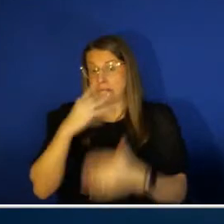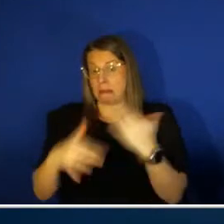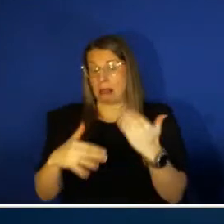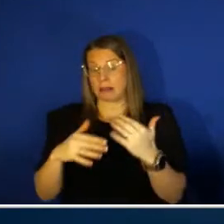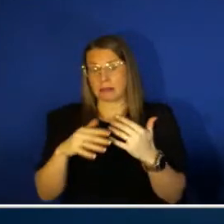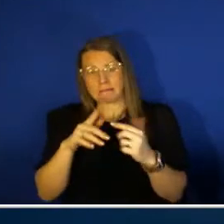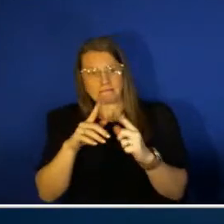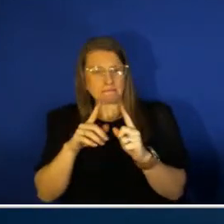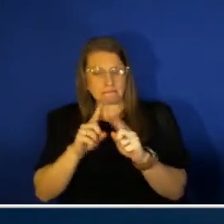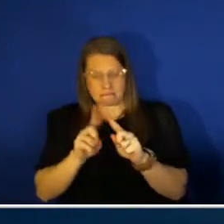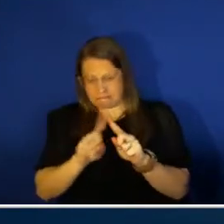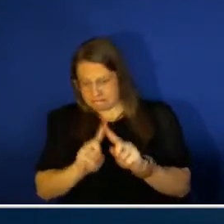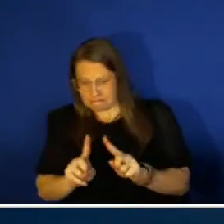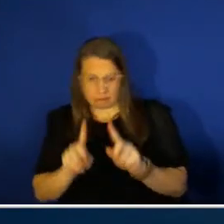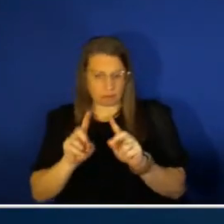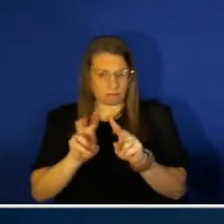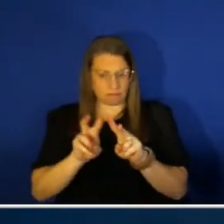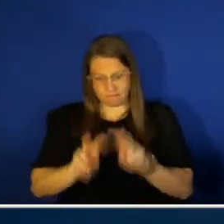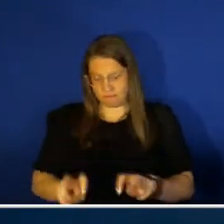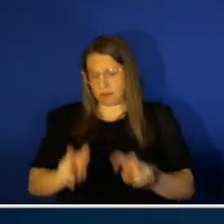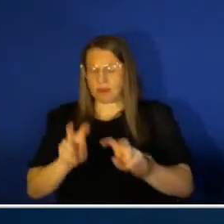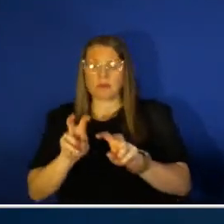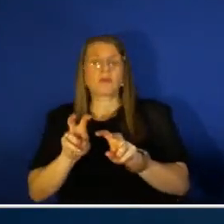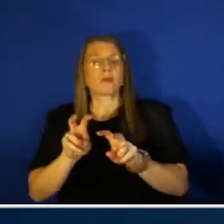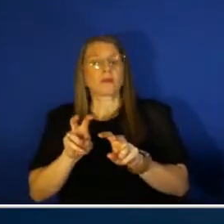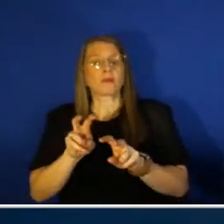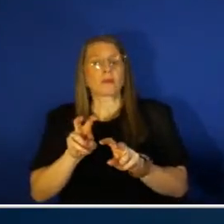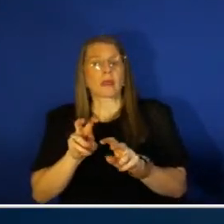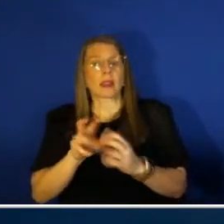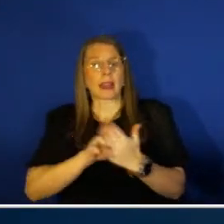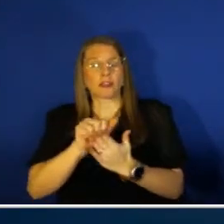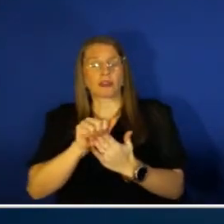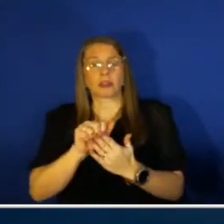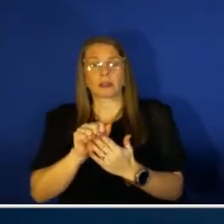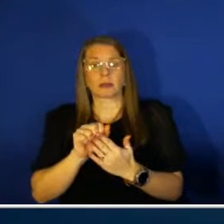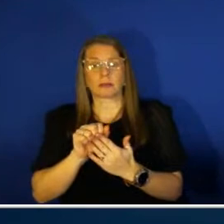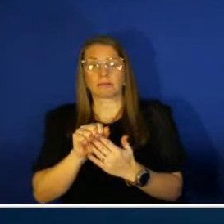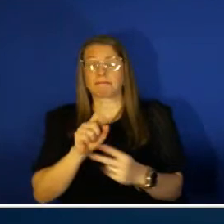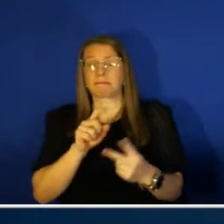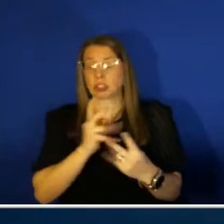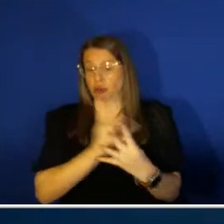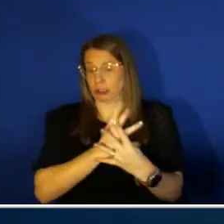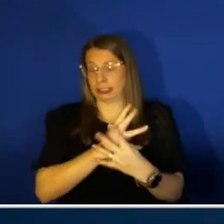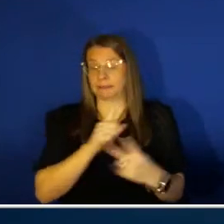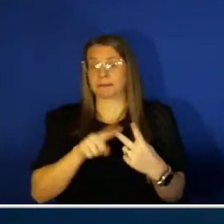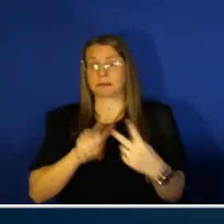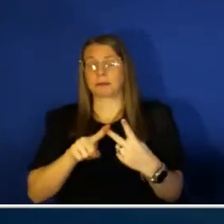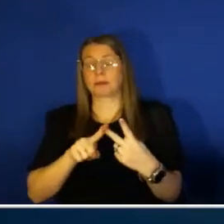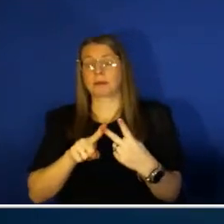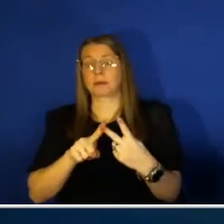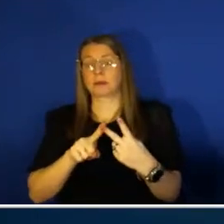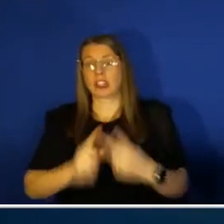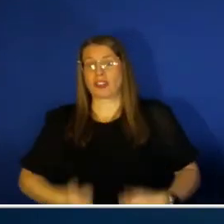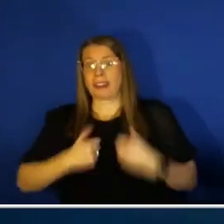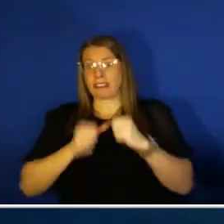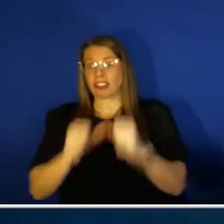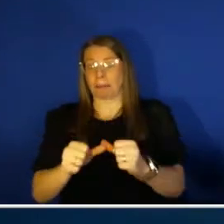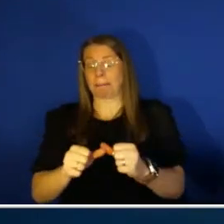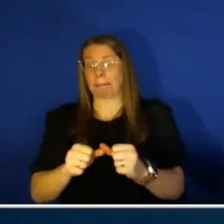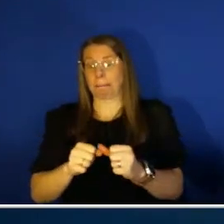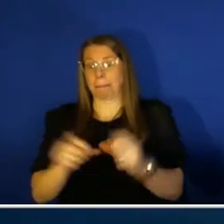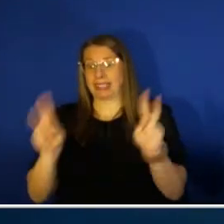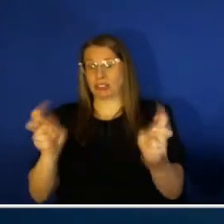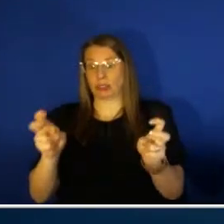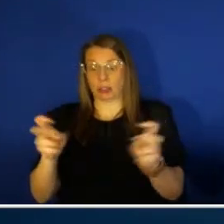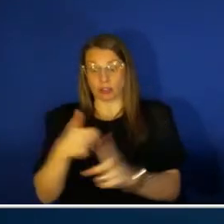very exciting. So there could be screening clinical trials. There could also be clinical trials looking at survivorship issues. So now that you're done with cancer